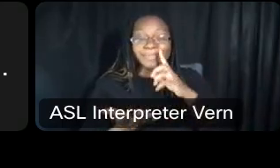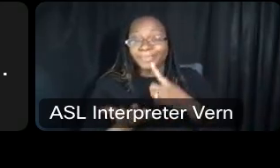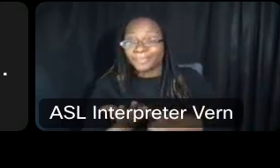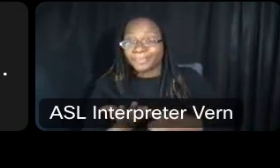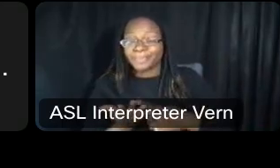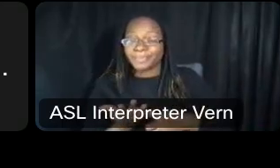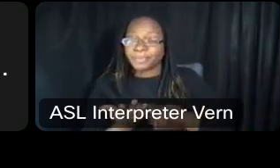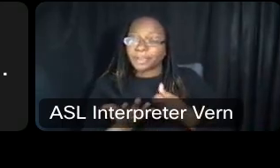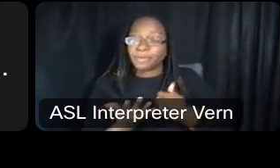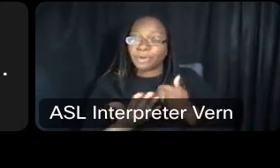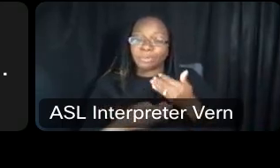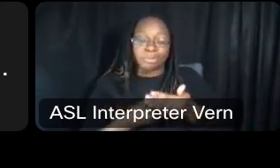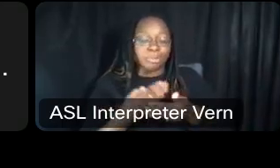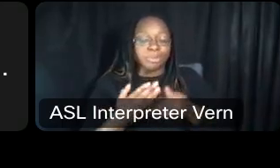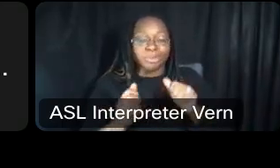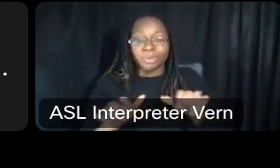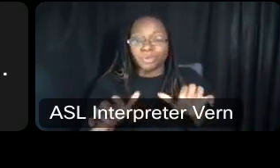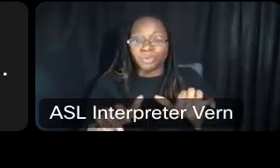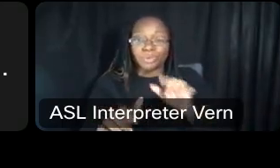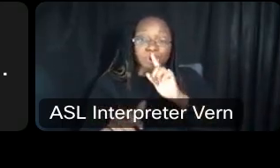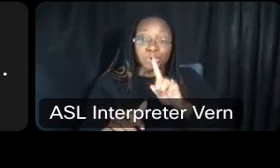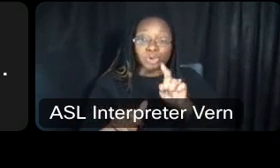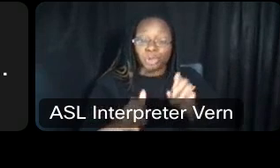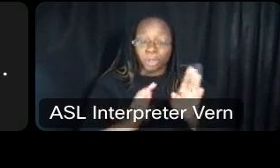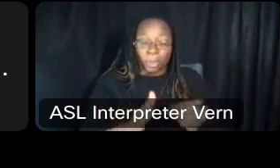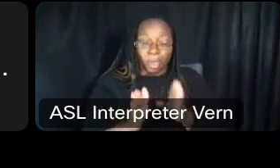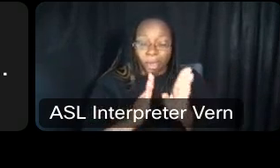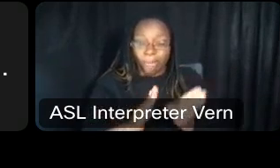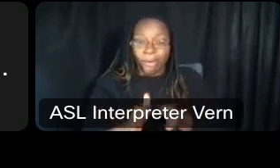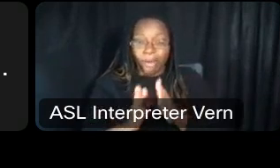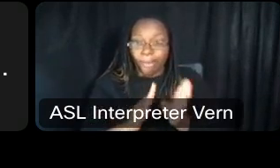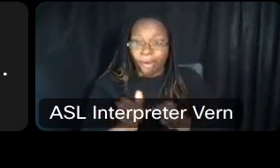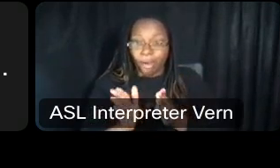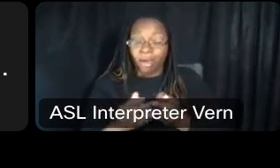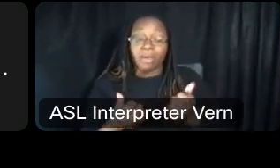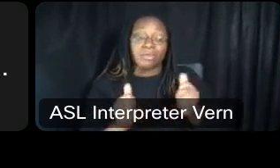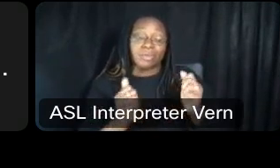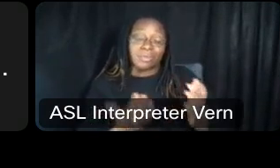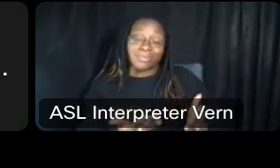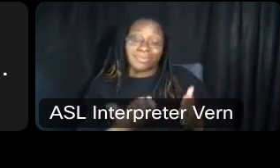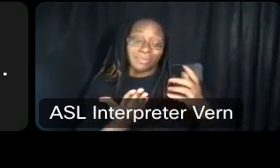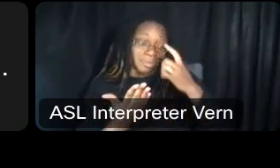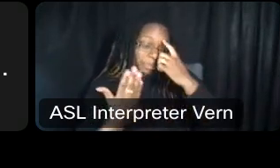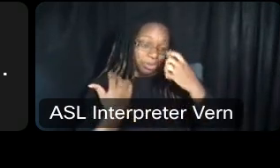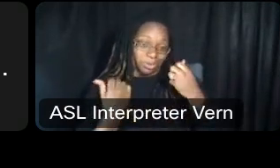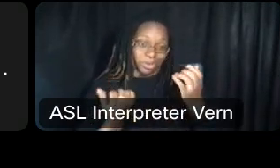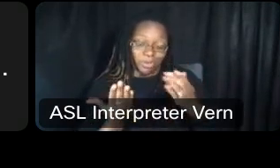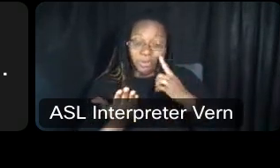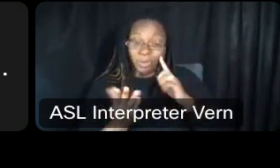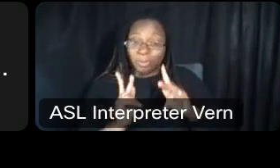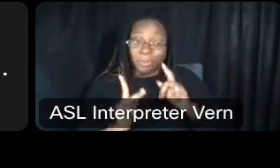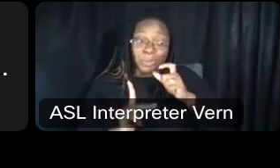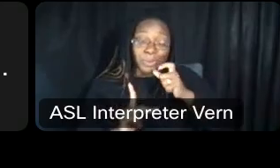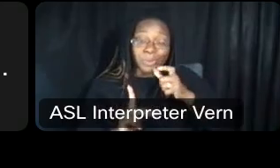to take as you prepare your practice to really offer mental health services for people who have